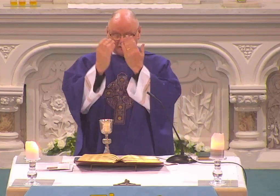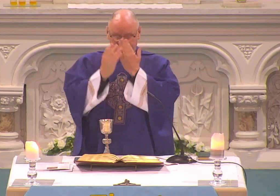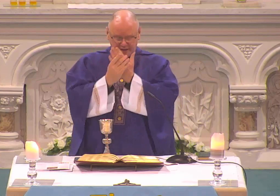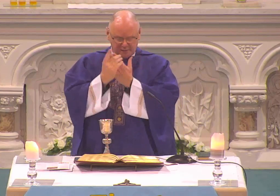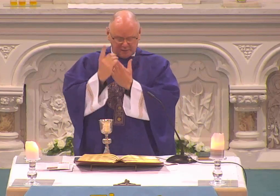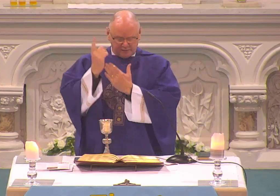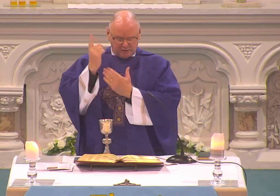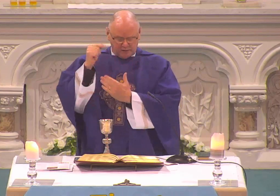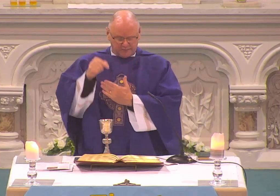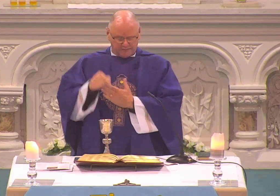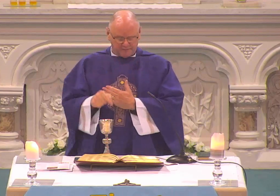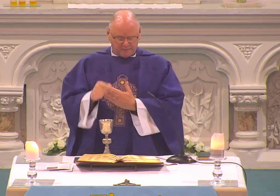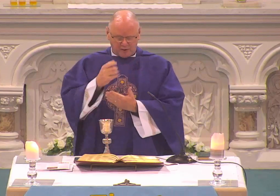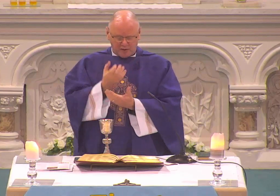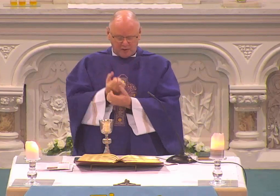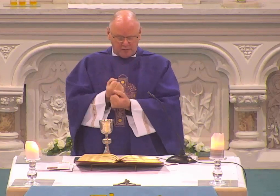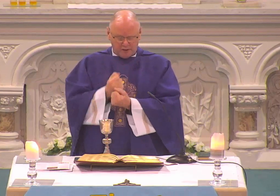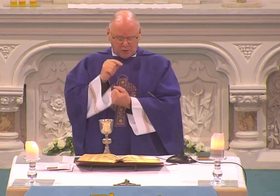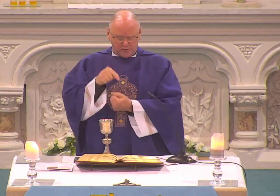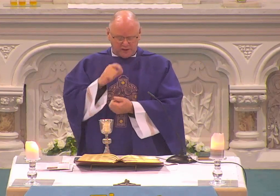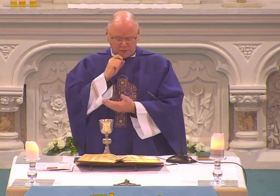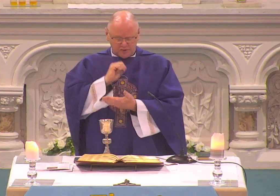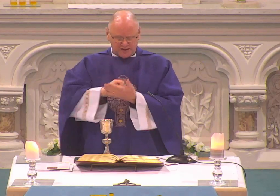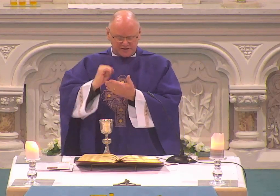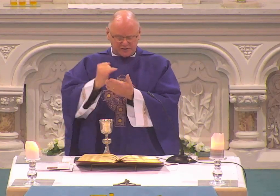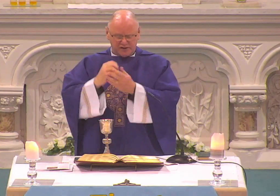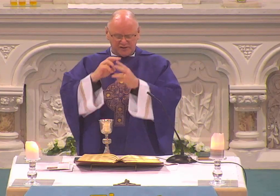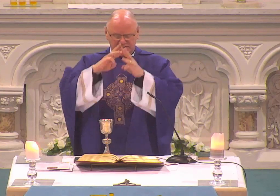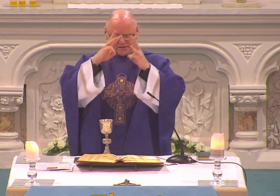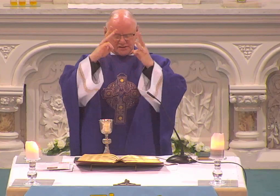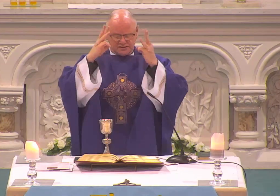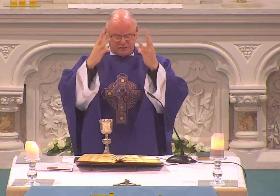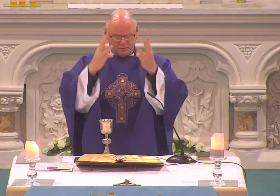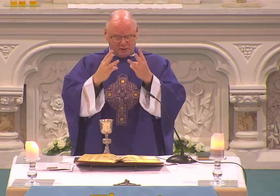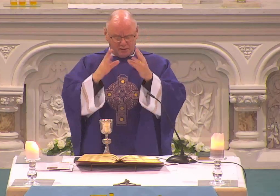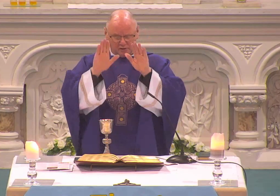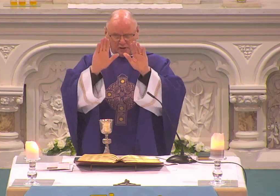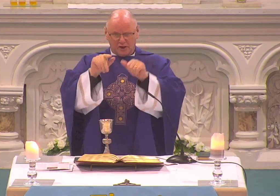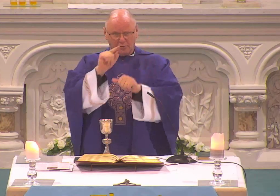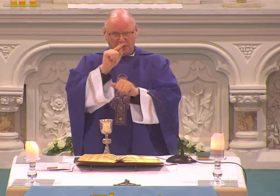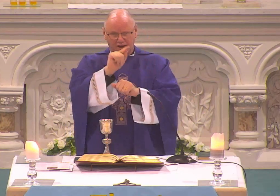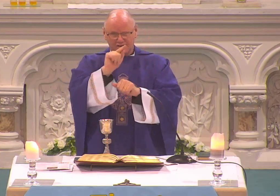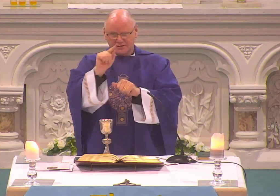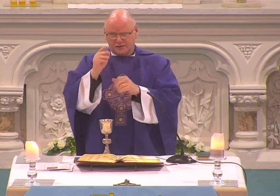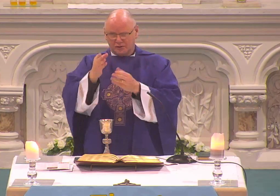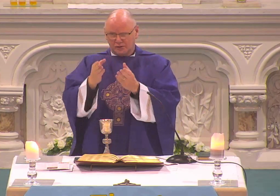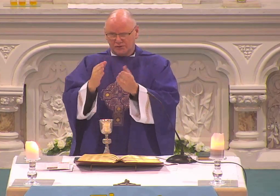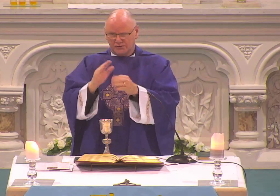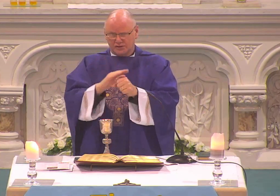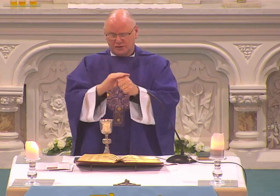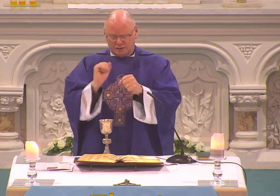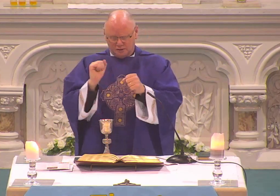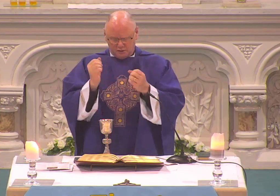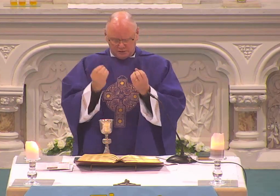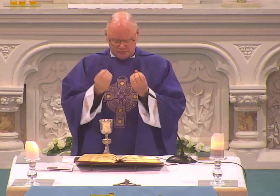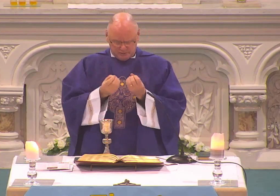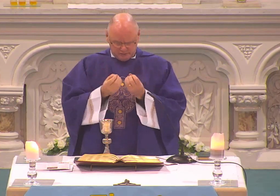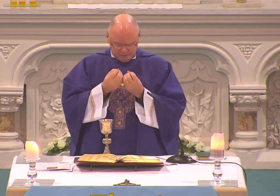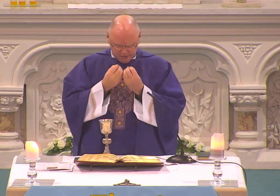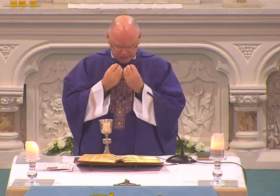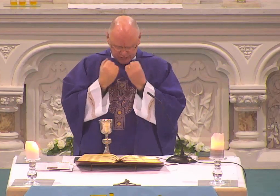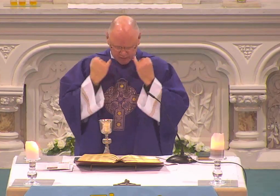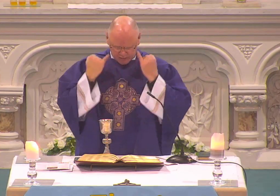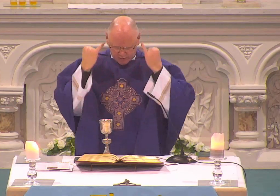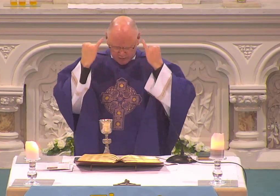Behold the Lamb of God. Behold him who takes away the sins of the world. Blessed are those called to